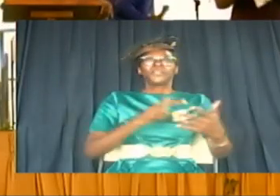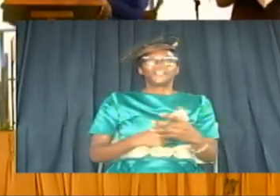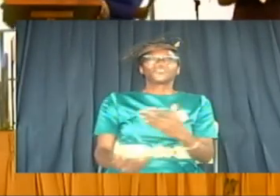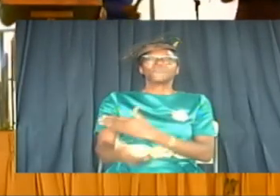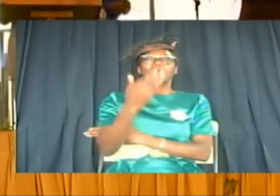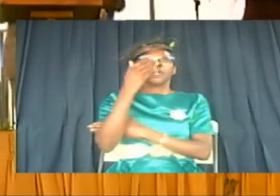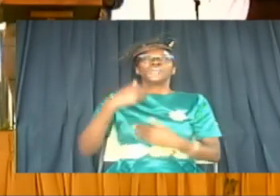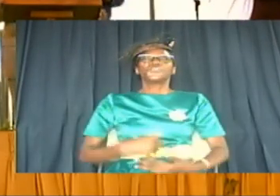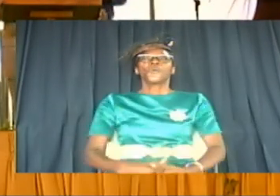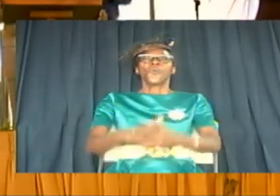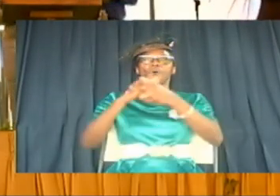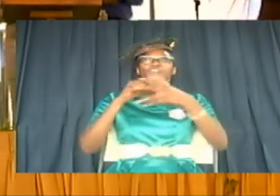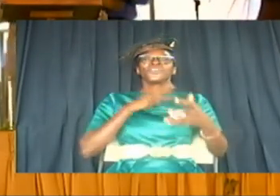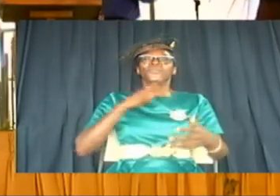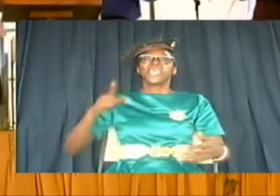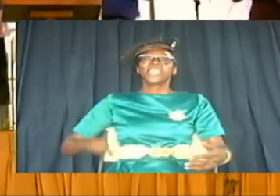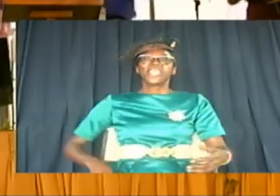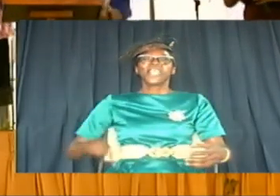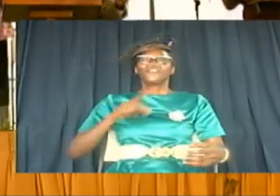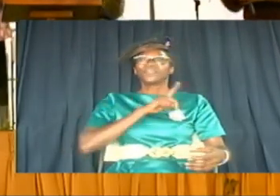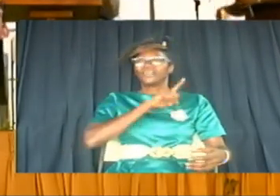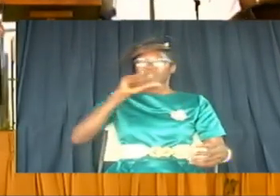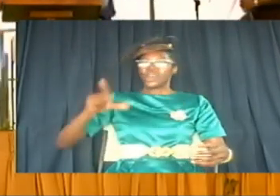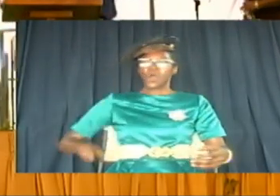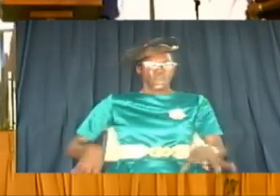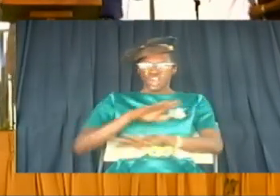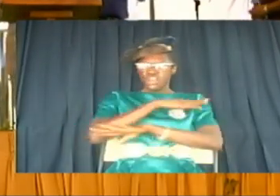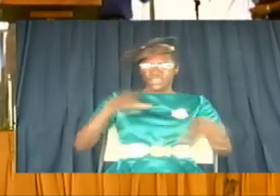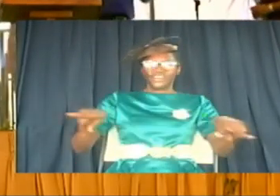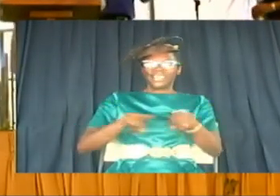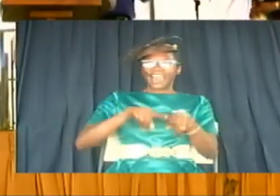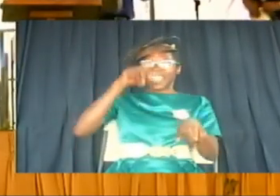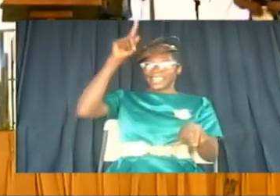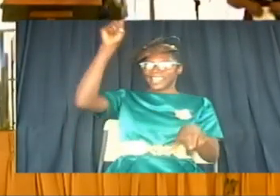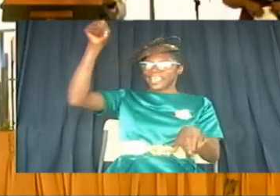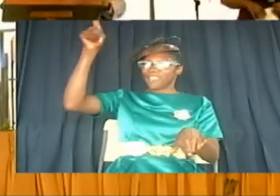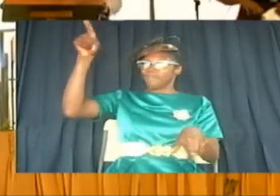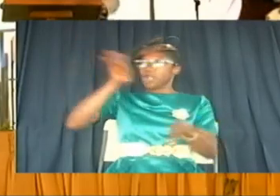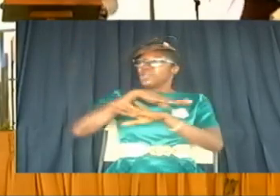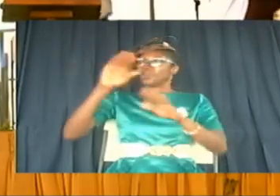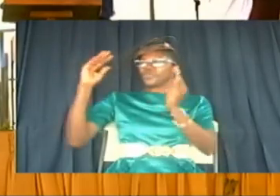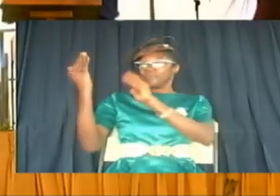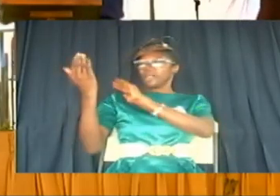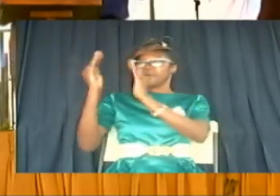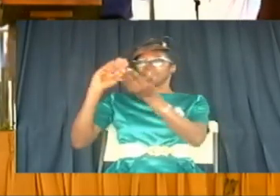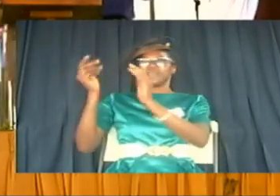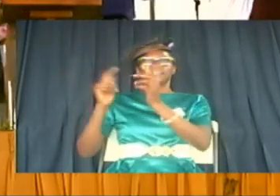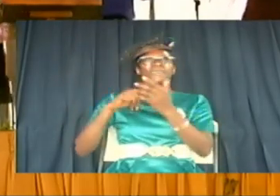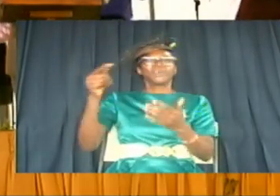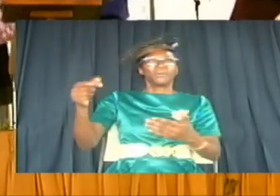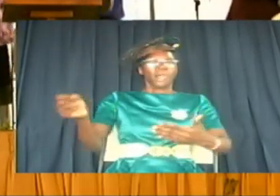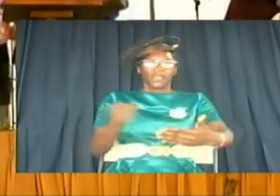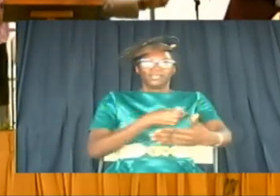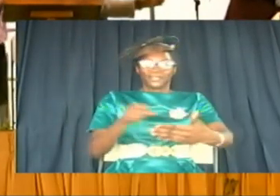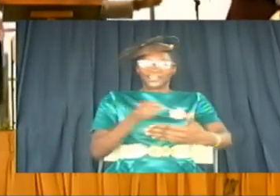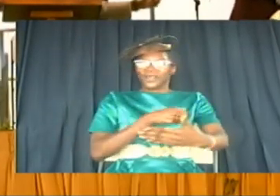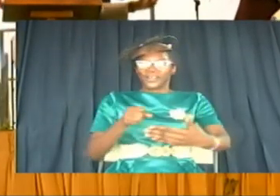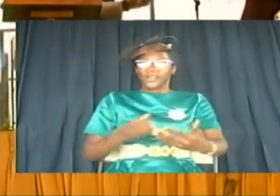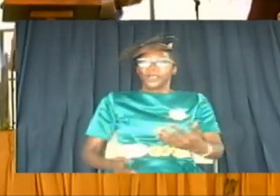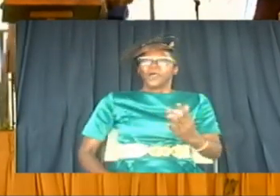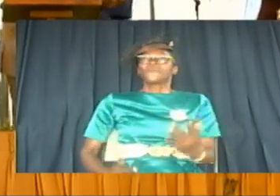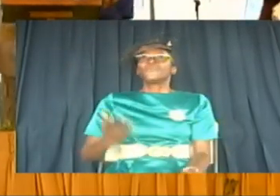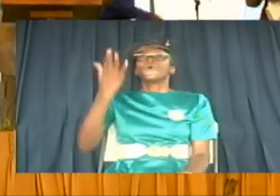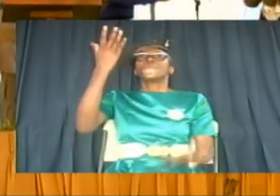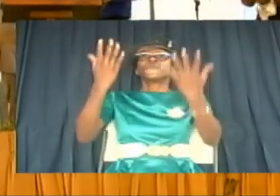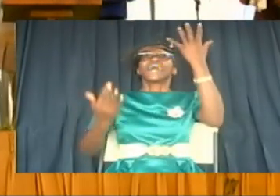the King of Kings and the Lord of Lords. There's none like him. And there's none to be compared to him. The song says, from the rising of the